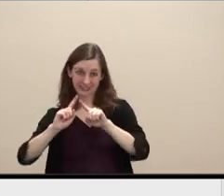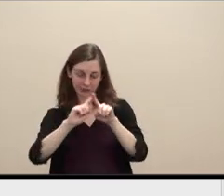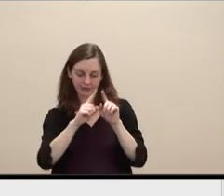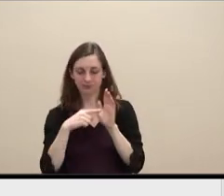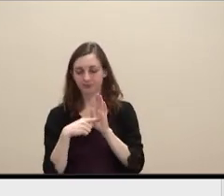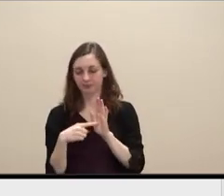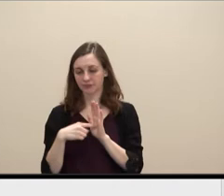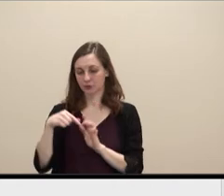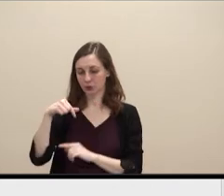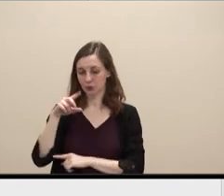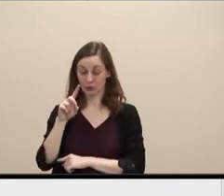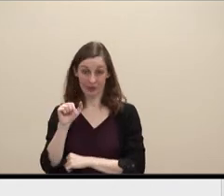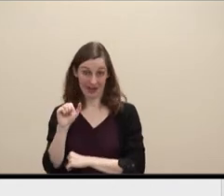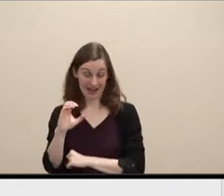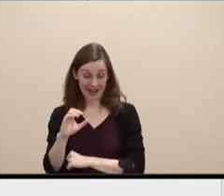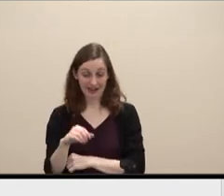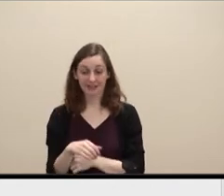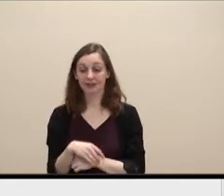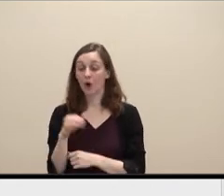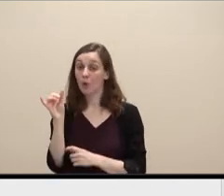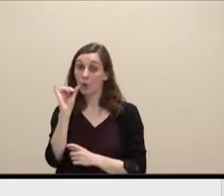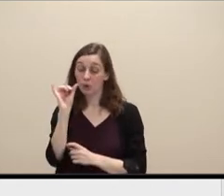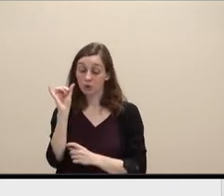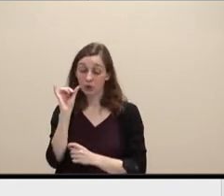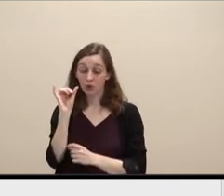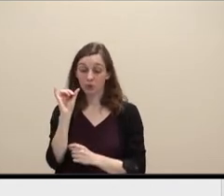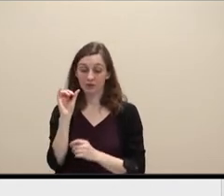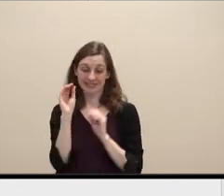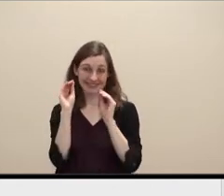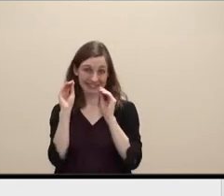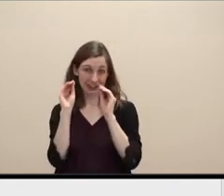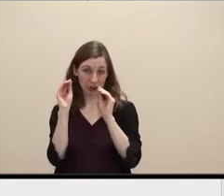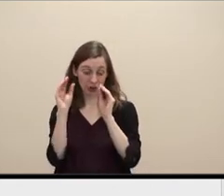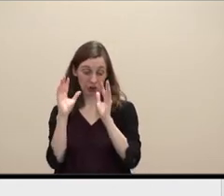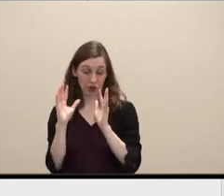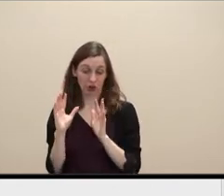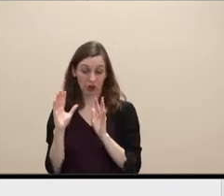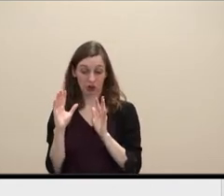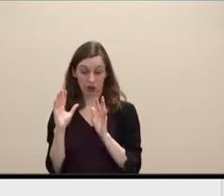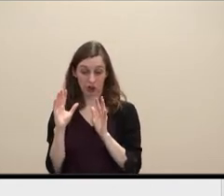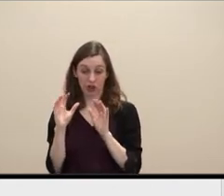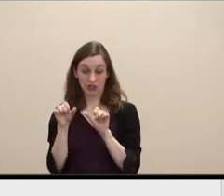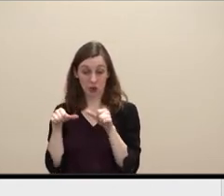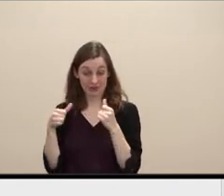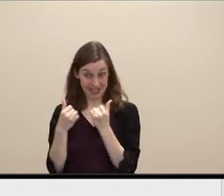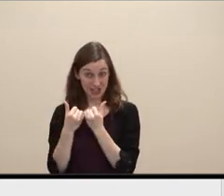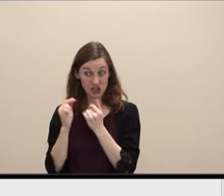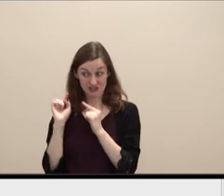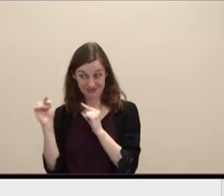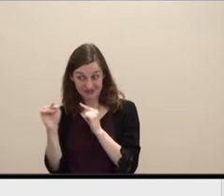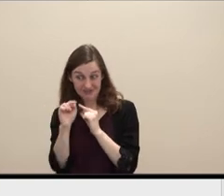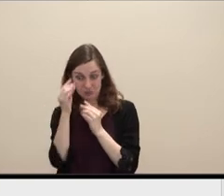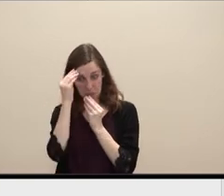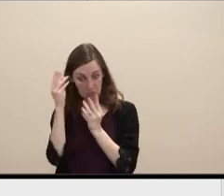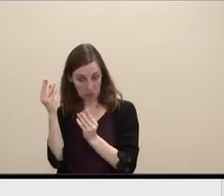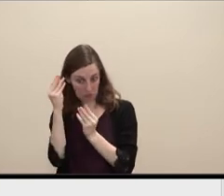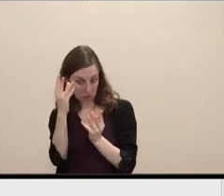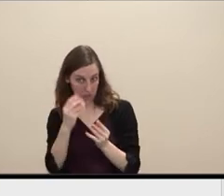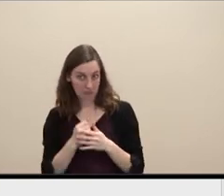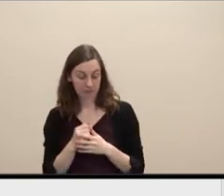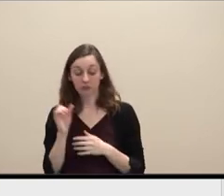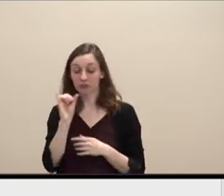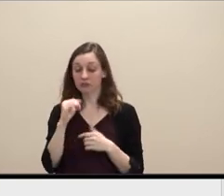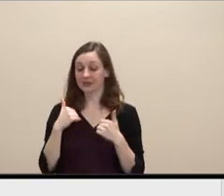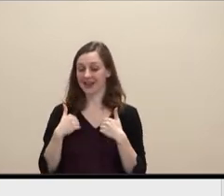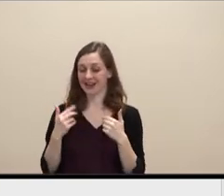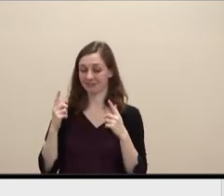to the QDAC. We share this with we keep our teacher associations updated. And we have a